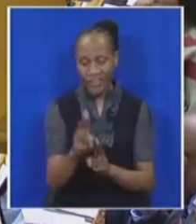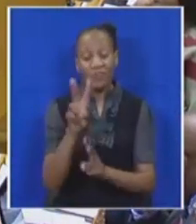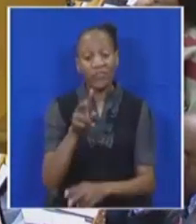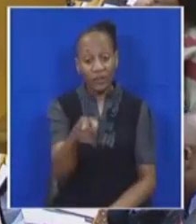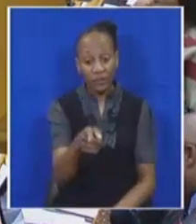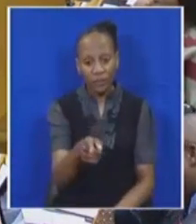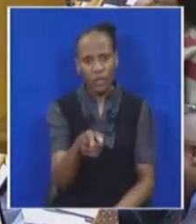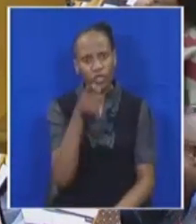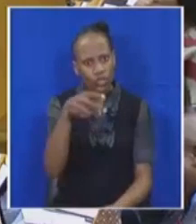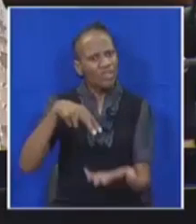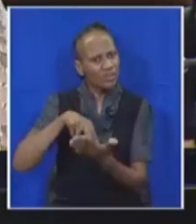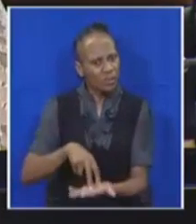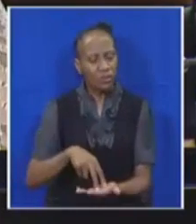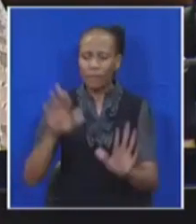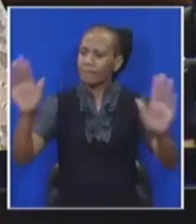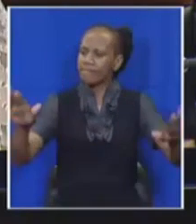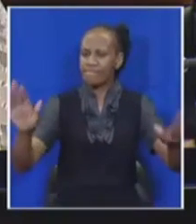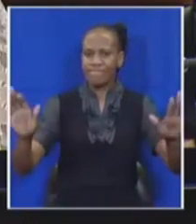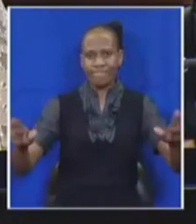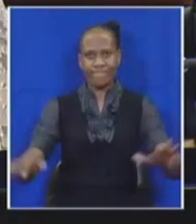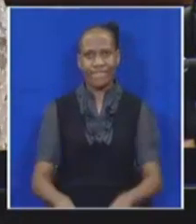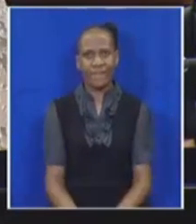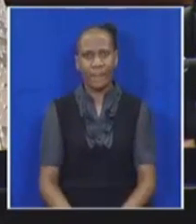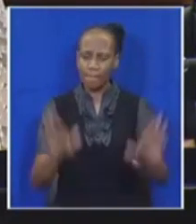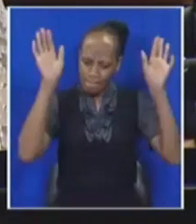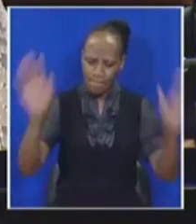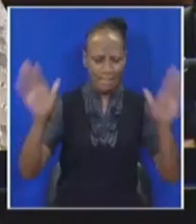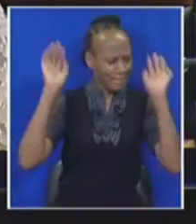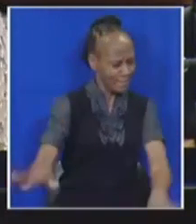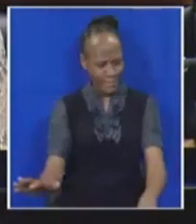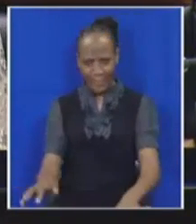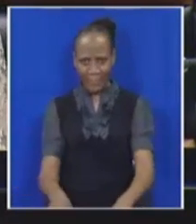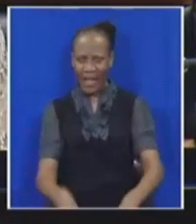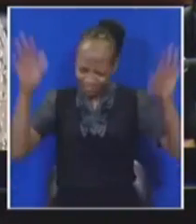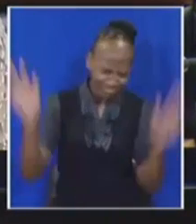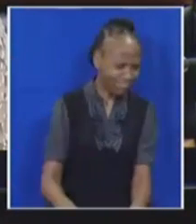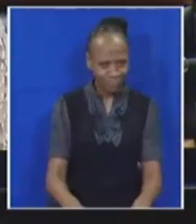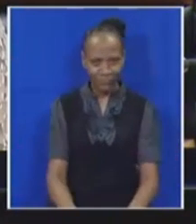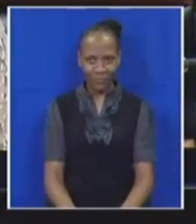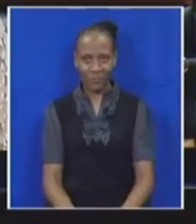on the podium. Order, members. Order. Order.